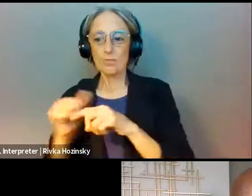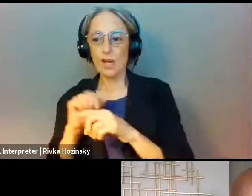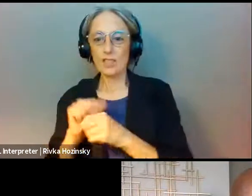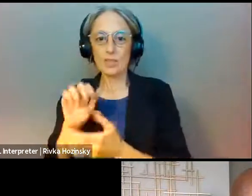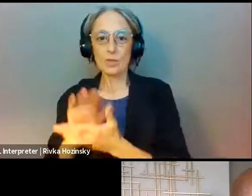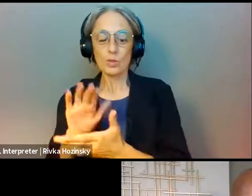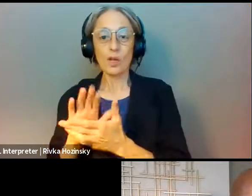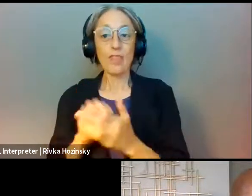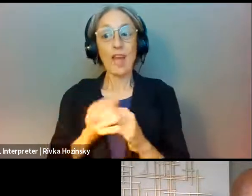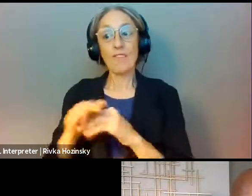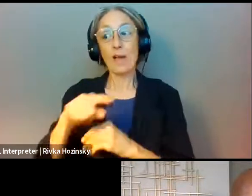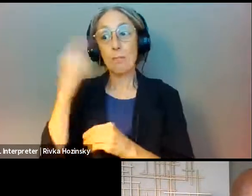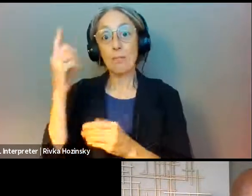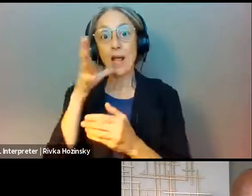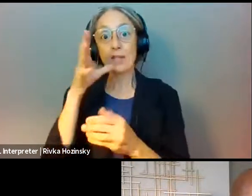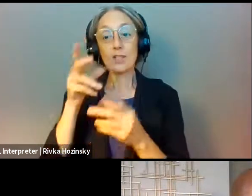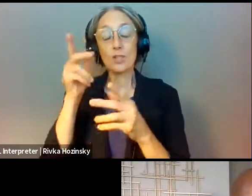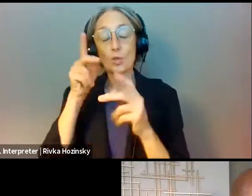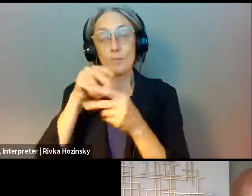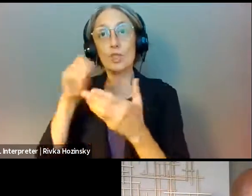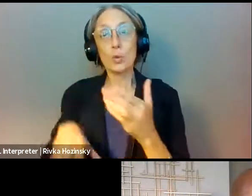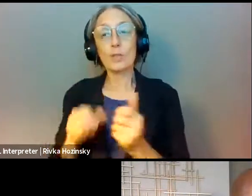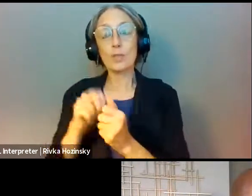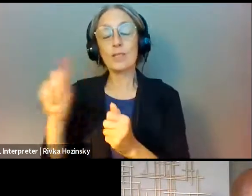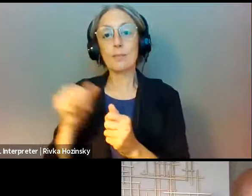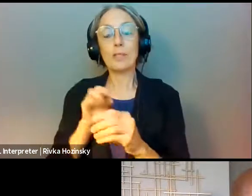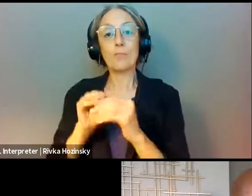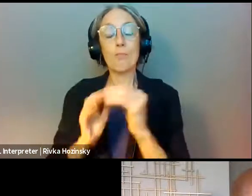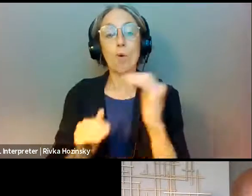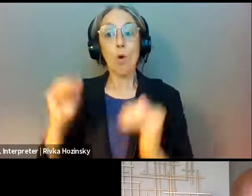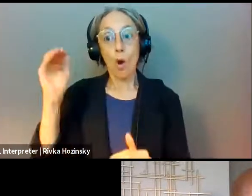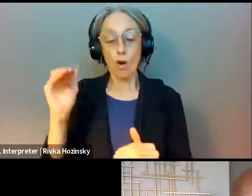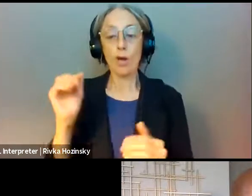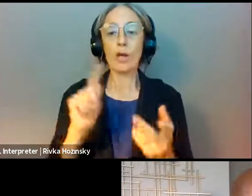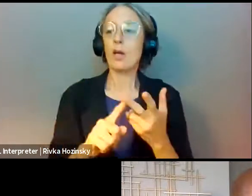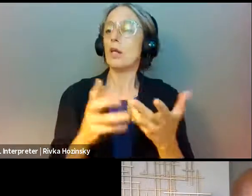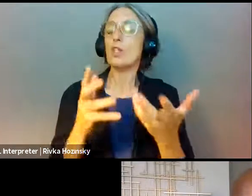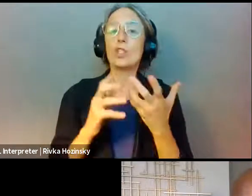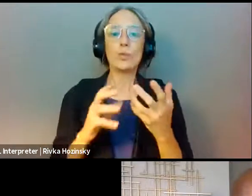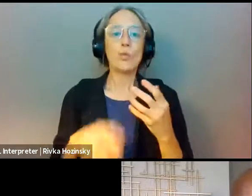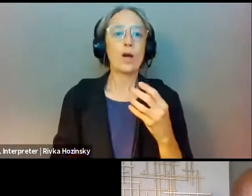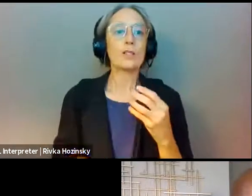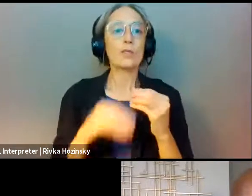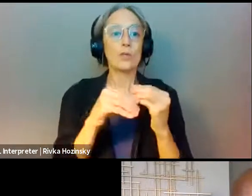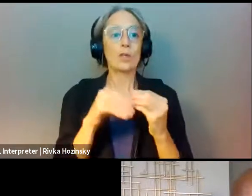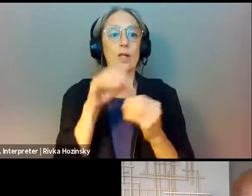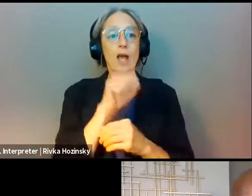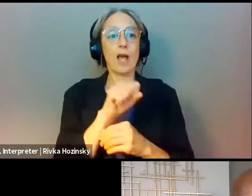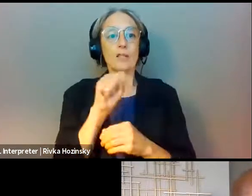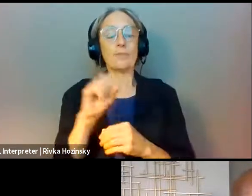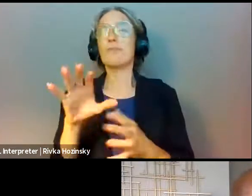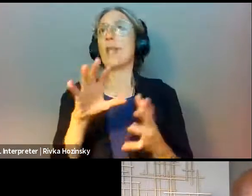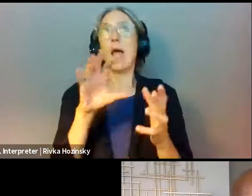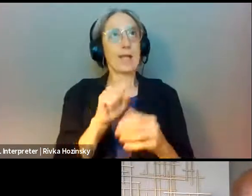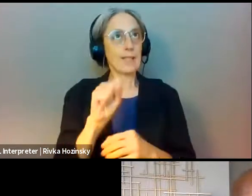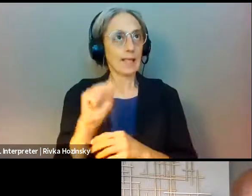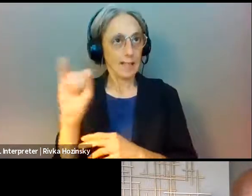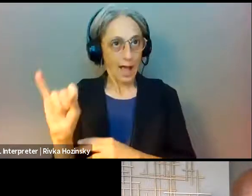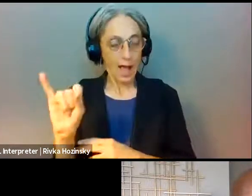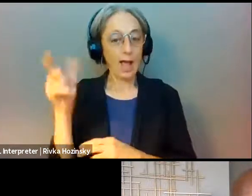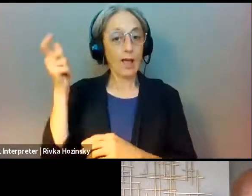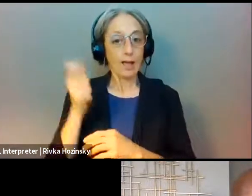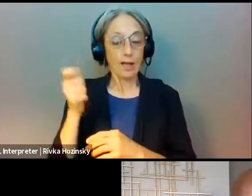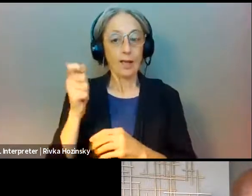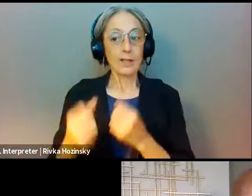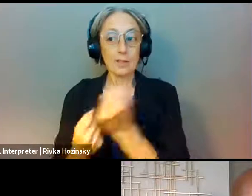students with disabilities. She has called for restoring supplemental security income and ending